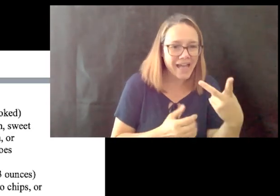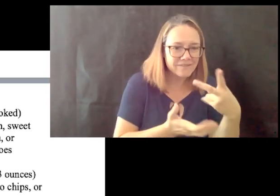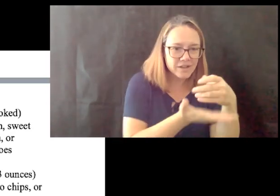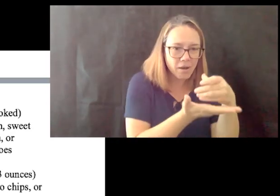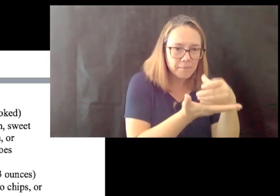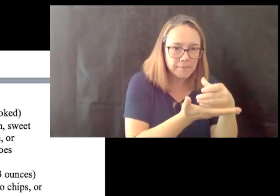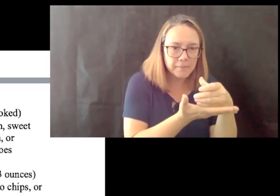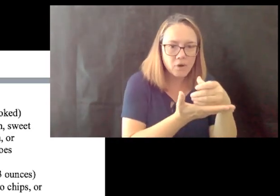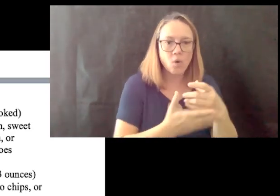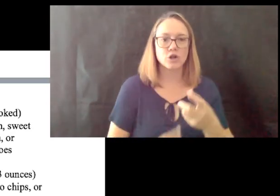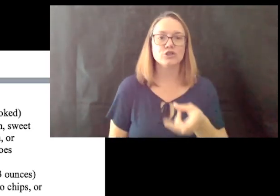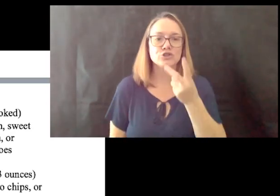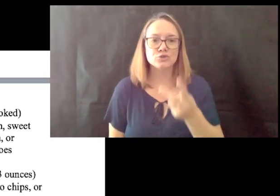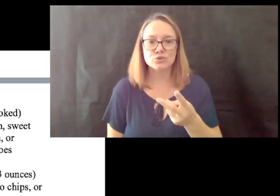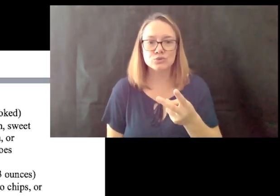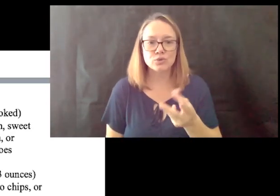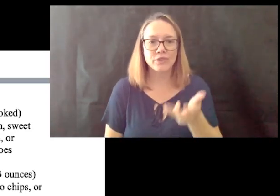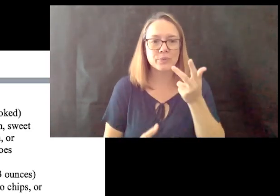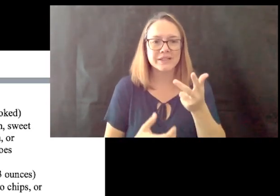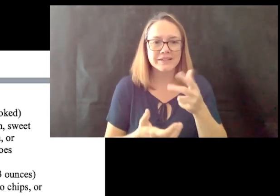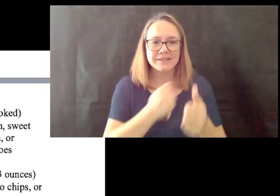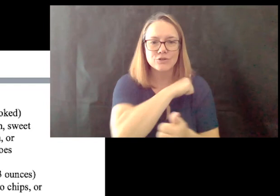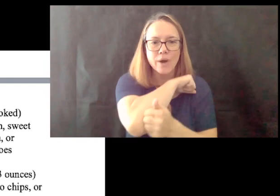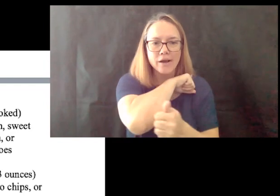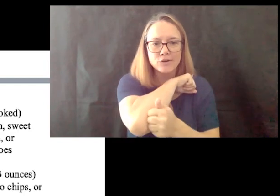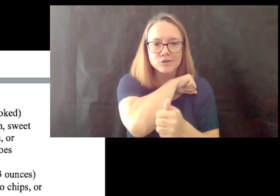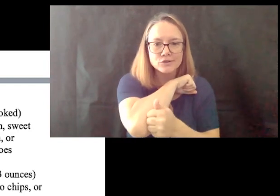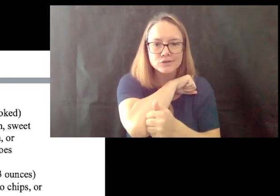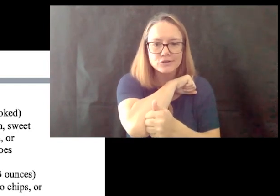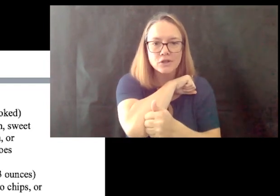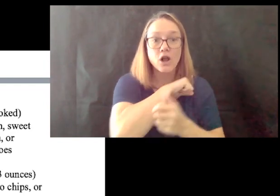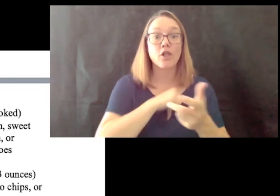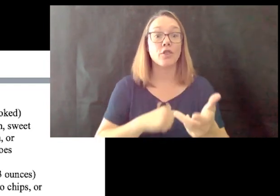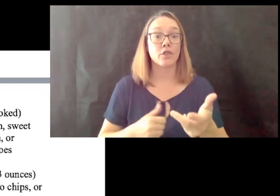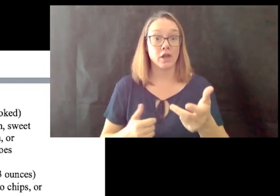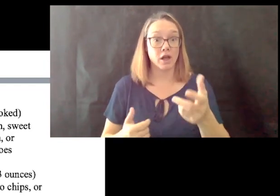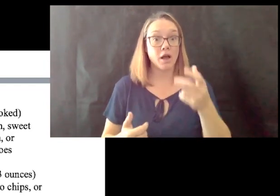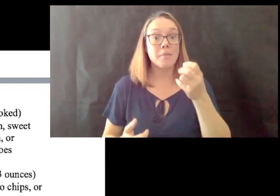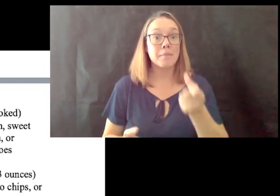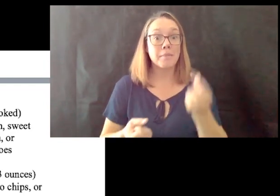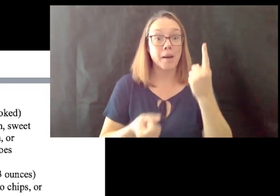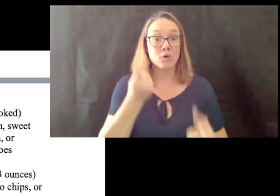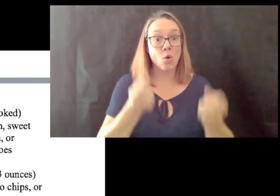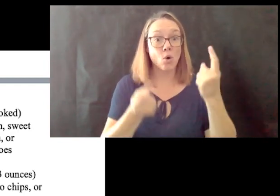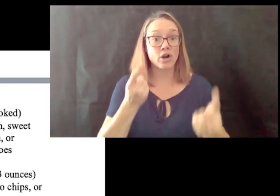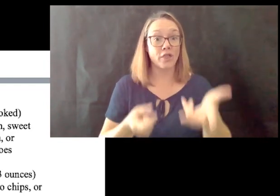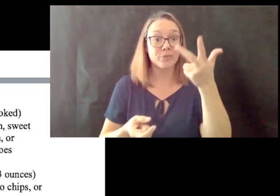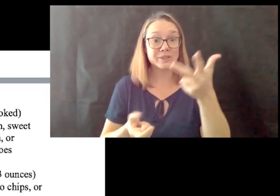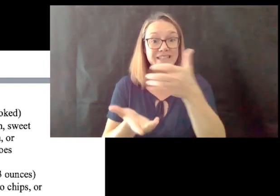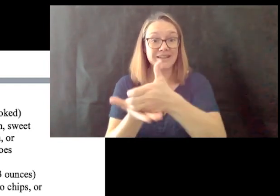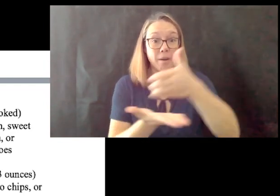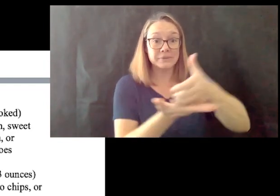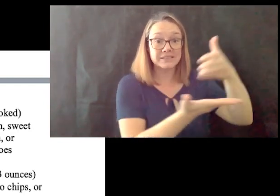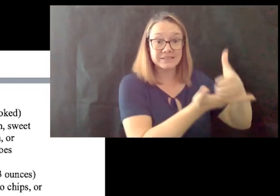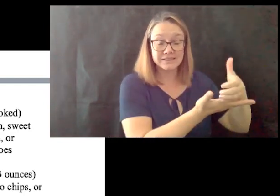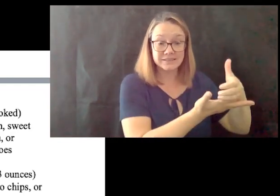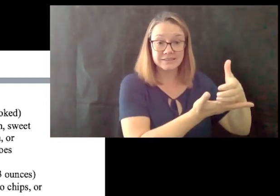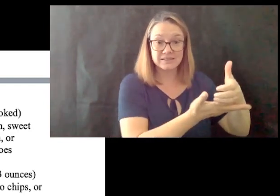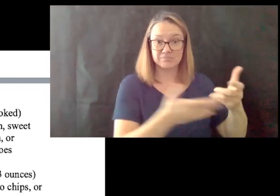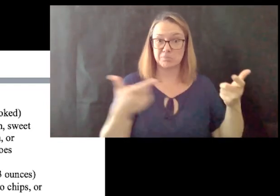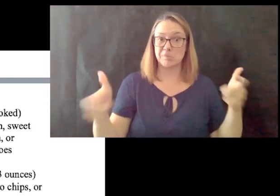4 to 6 small crackers. Or you could have 3 cups of popcorn. That's quite a bit. That's pretty large compared